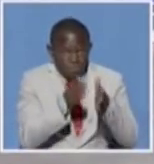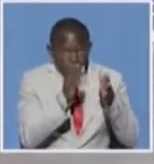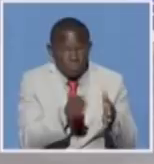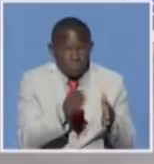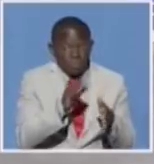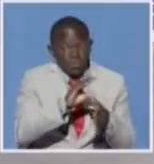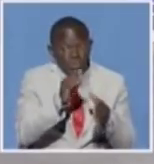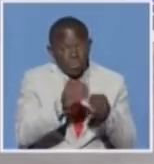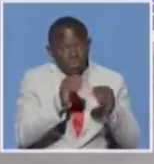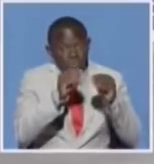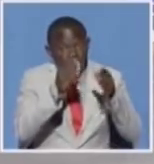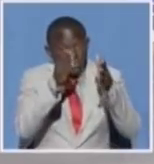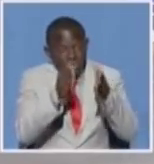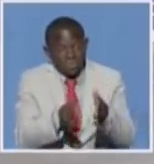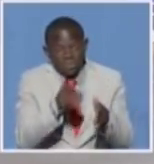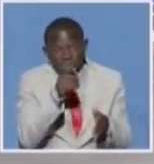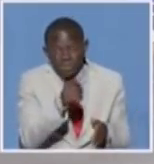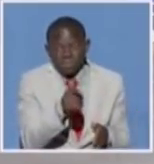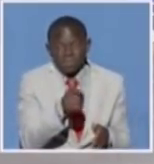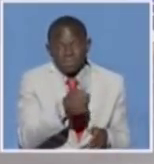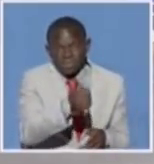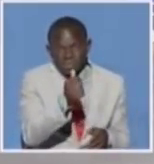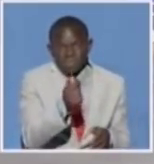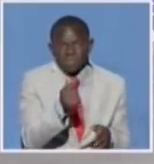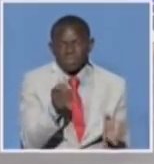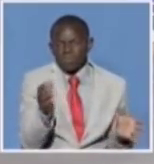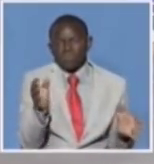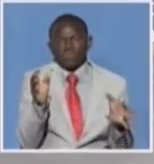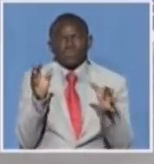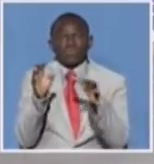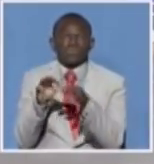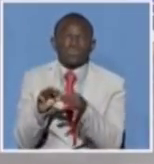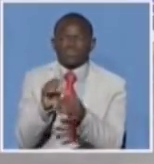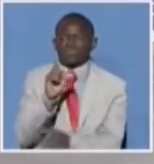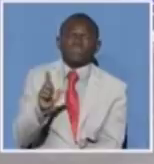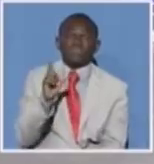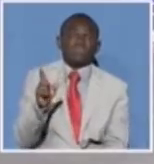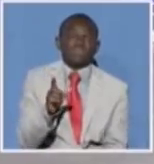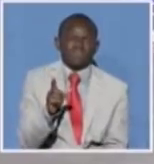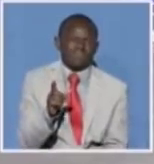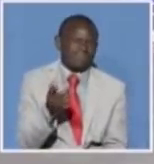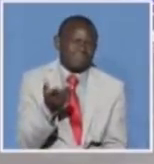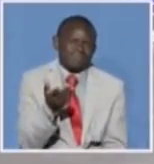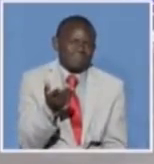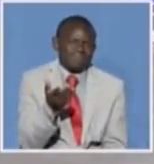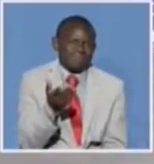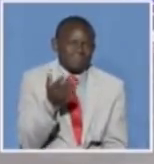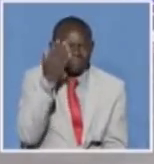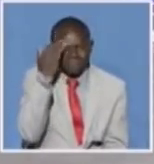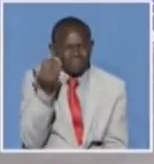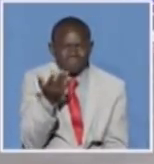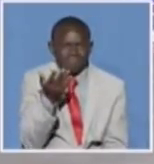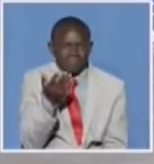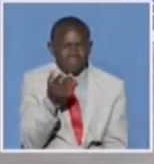the leakage. What does it mean? What are you teaching your child? What are you teaching yourself? You